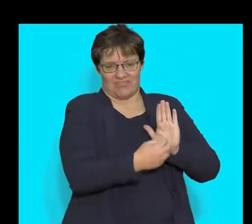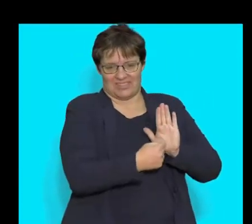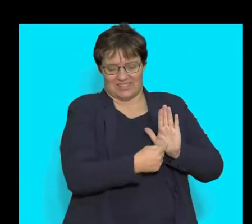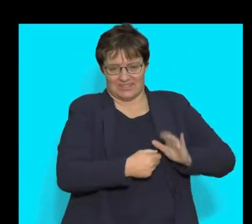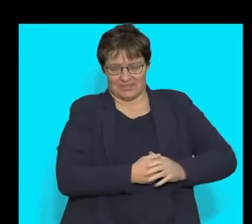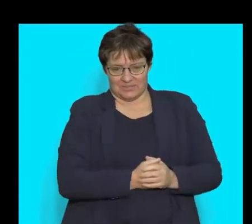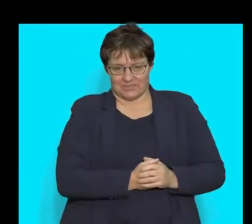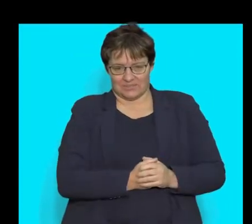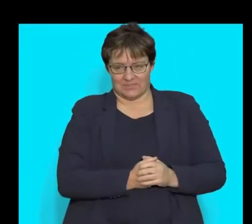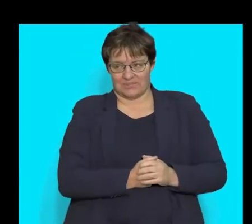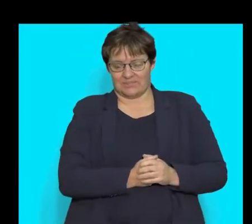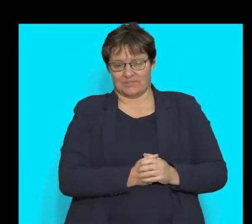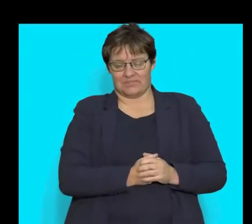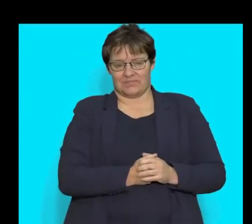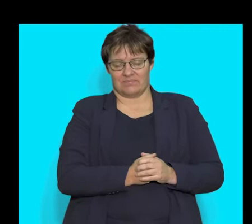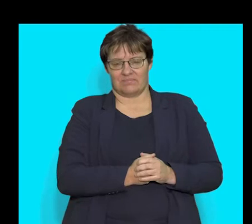go.